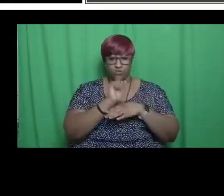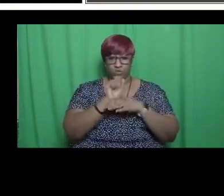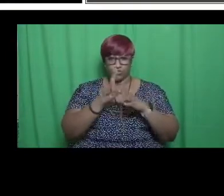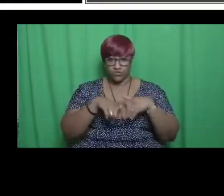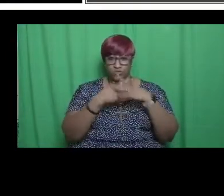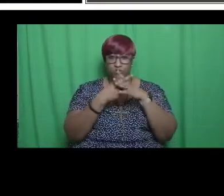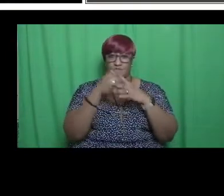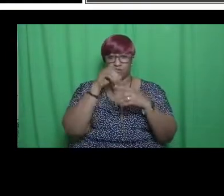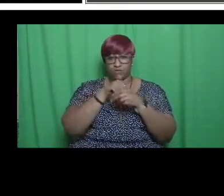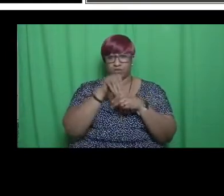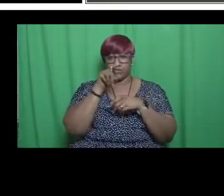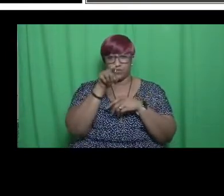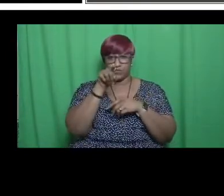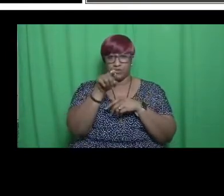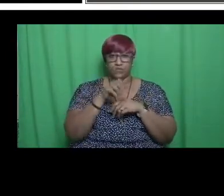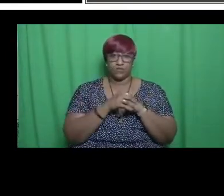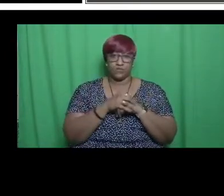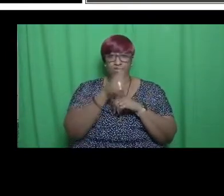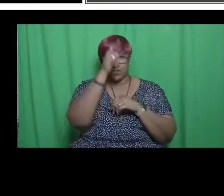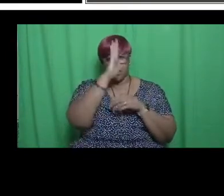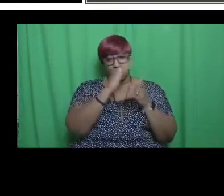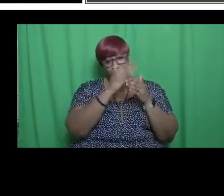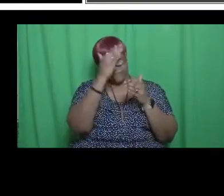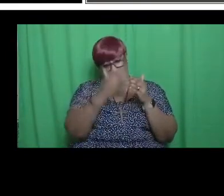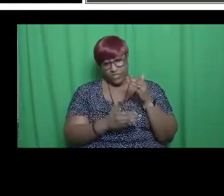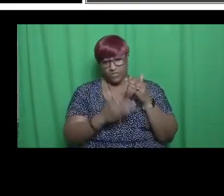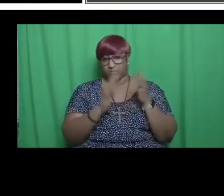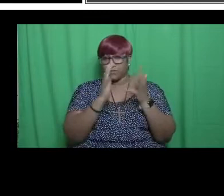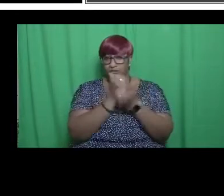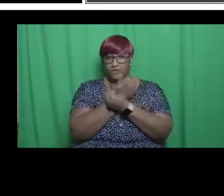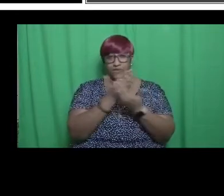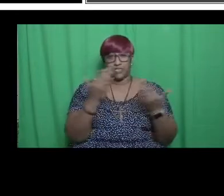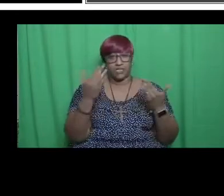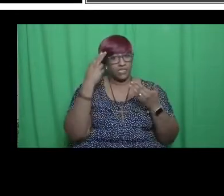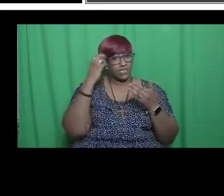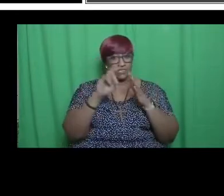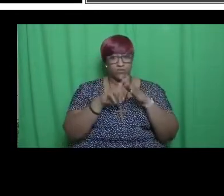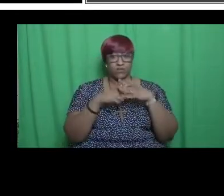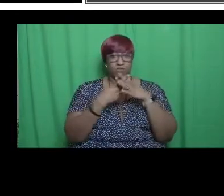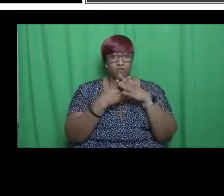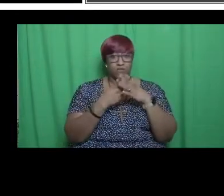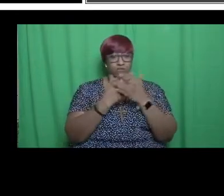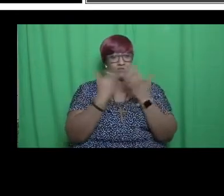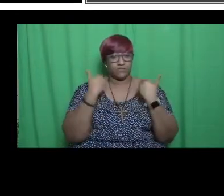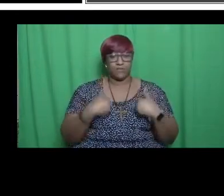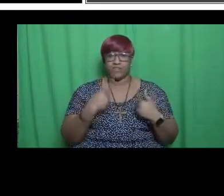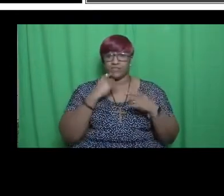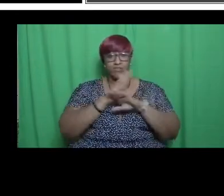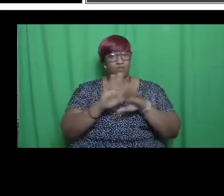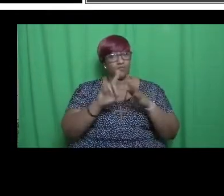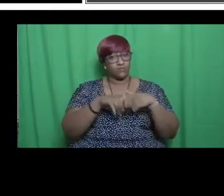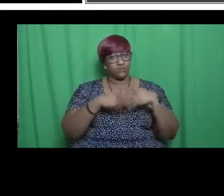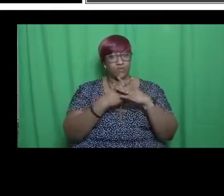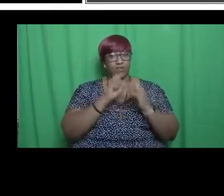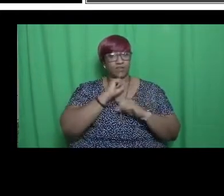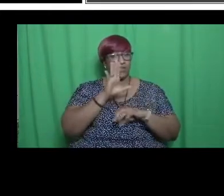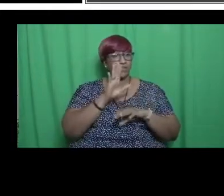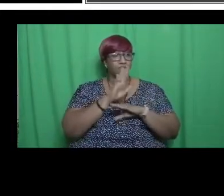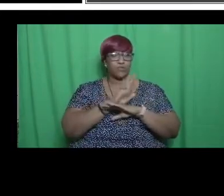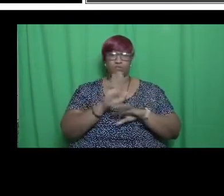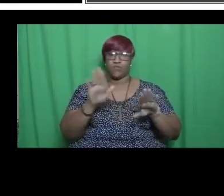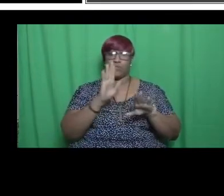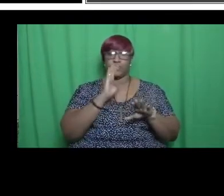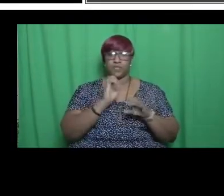you, God finishes what he starts. Somebody say, don't start none, won't be none. God said, I